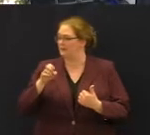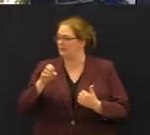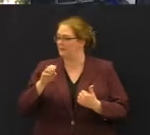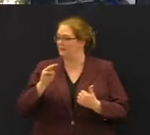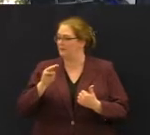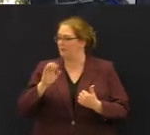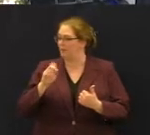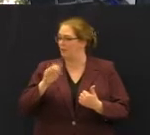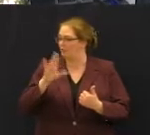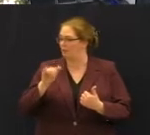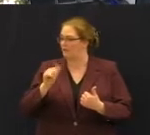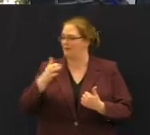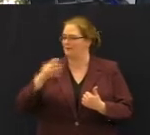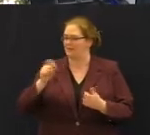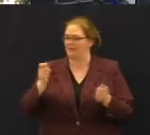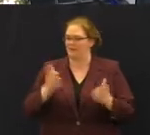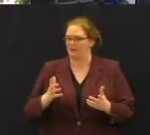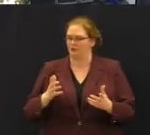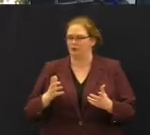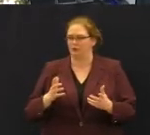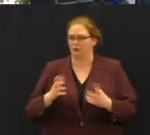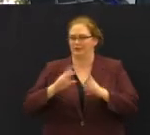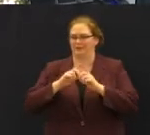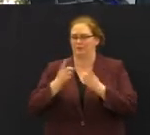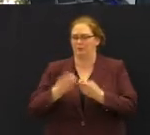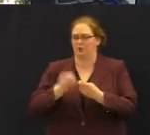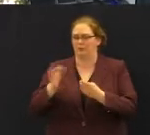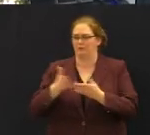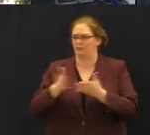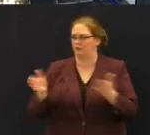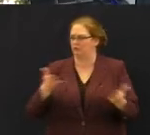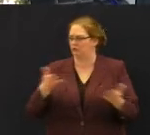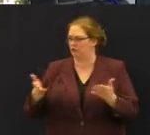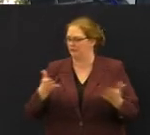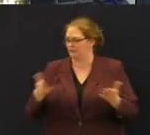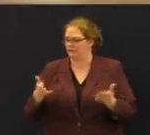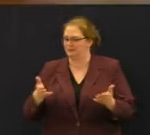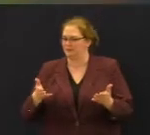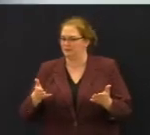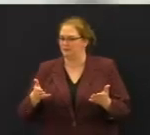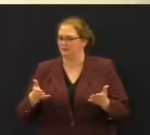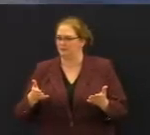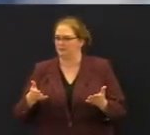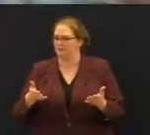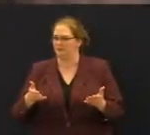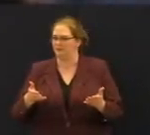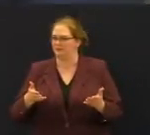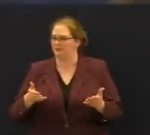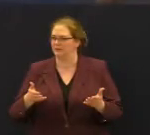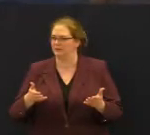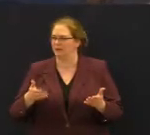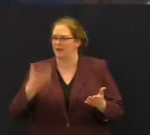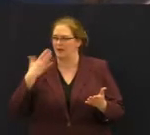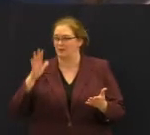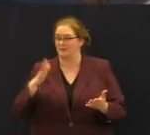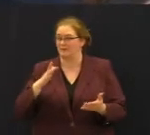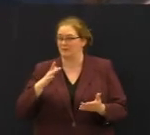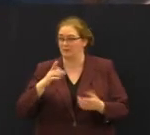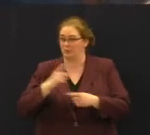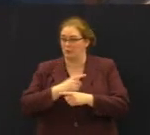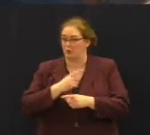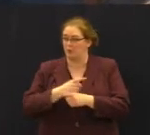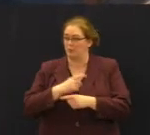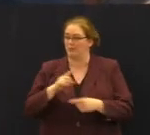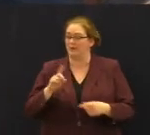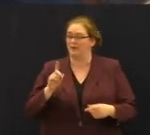who's our asset manager in the Department of General Services. And I don't know if appropriate, Kevin,